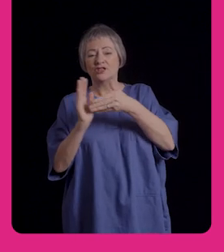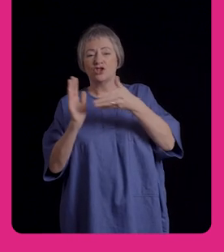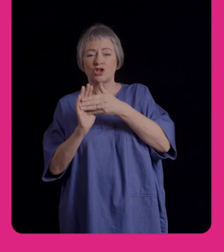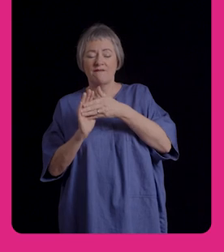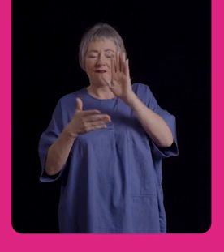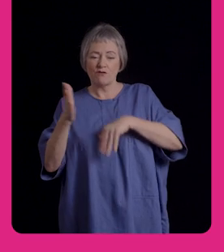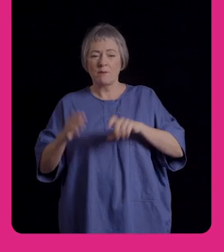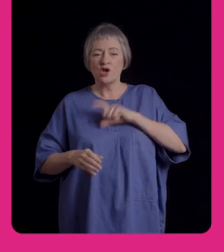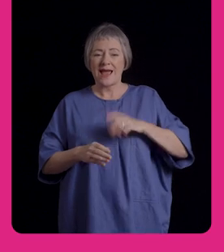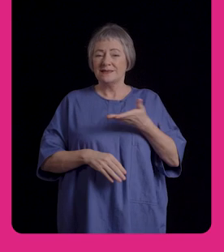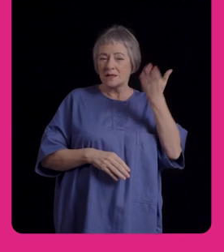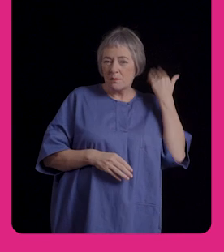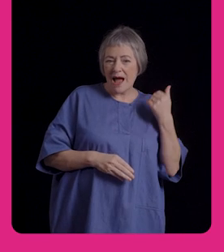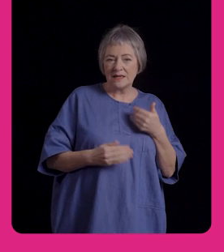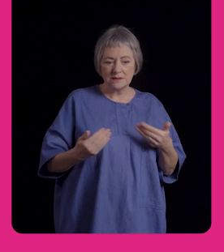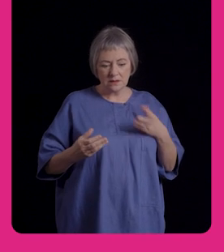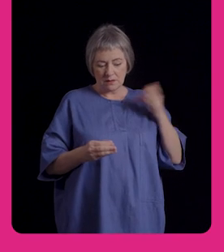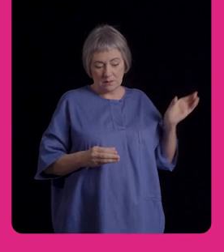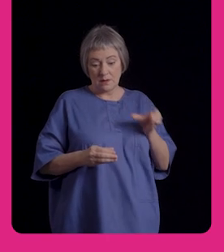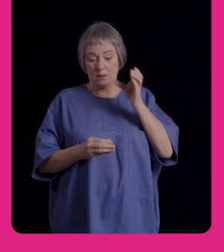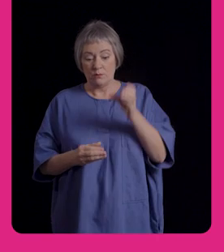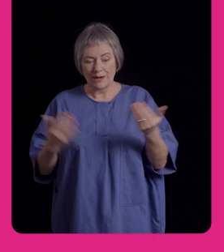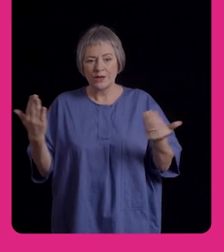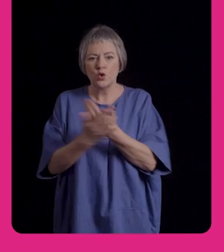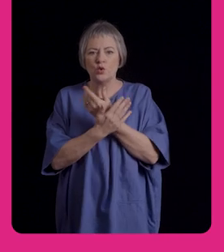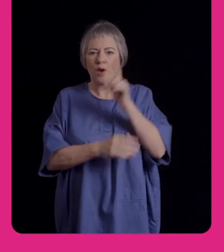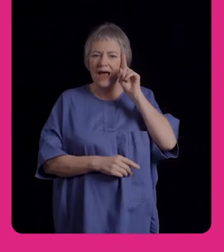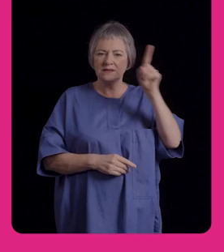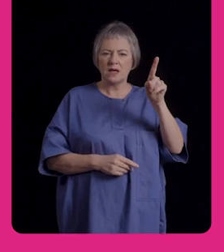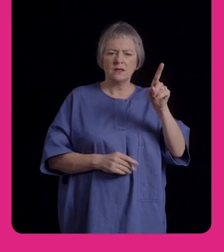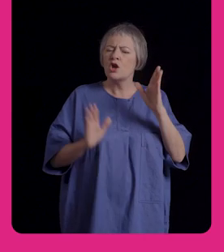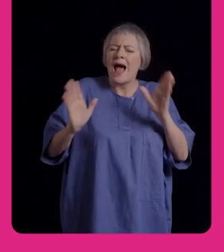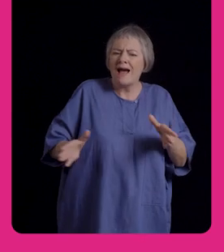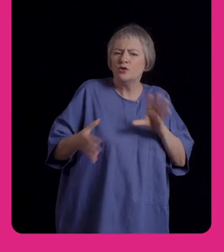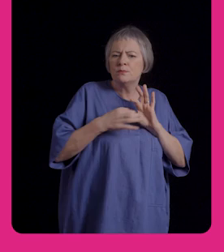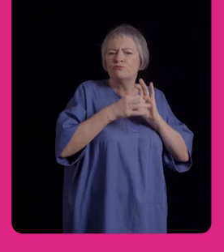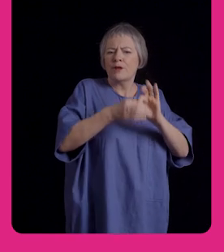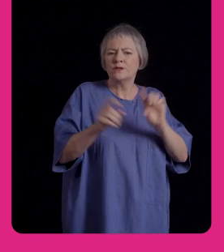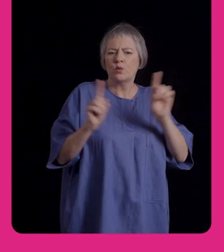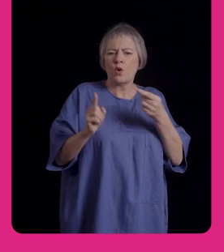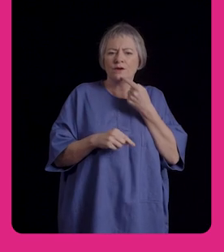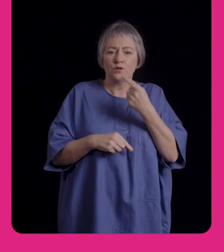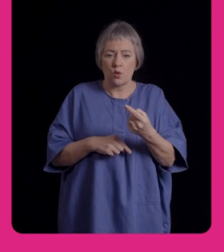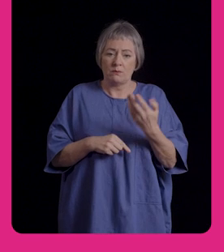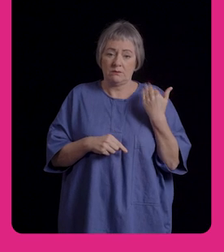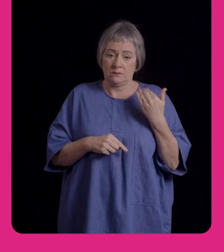character's past, like bring in new ideas. It doesn't have to be something that you just told me just now about your character.